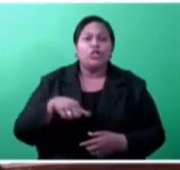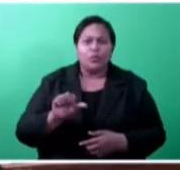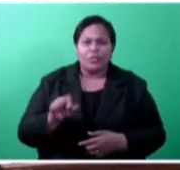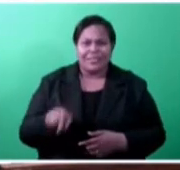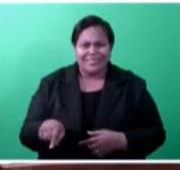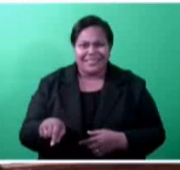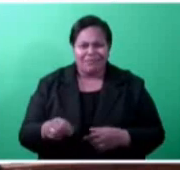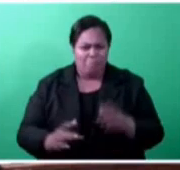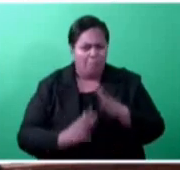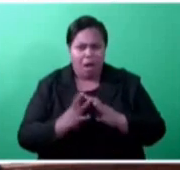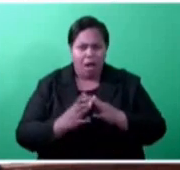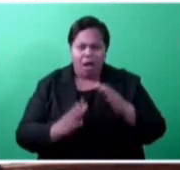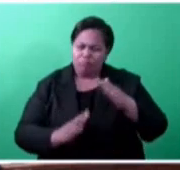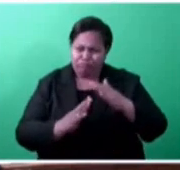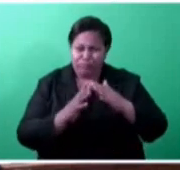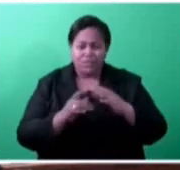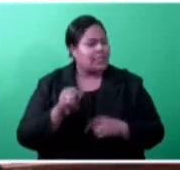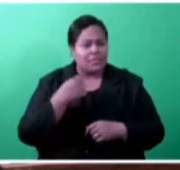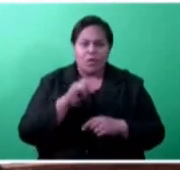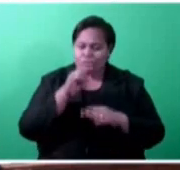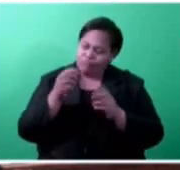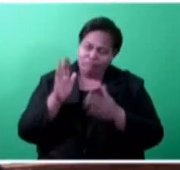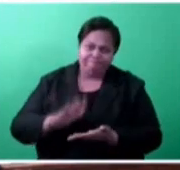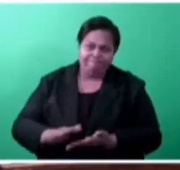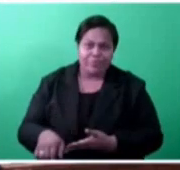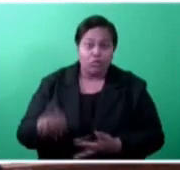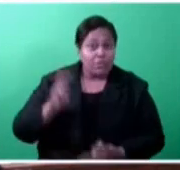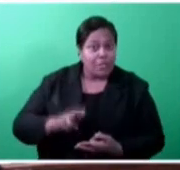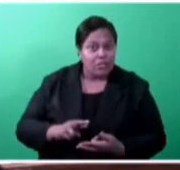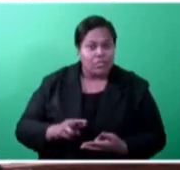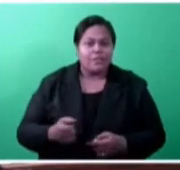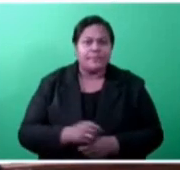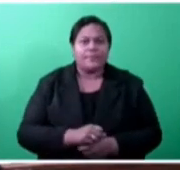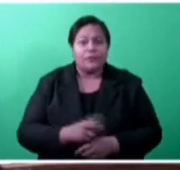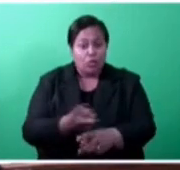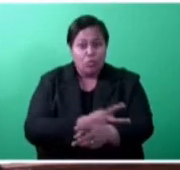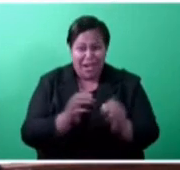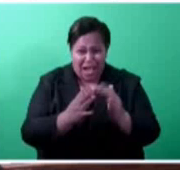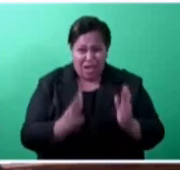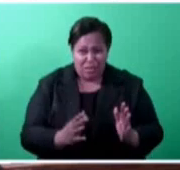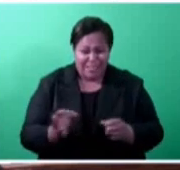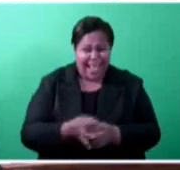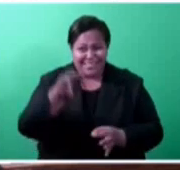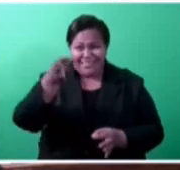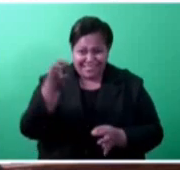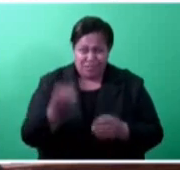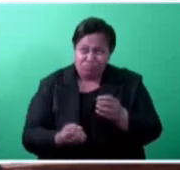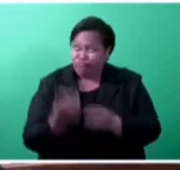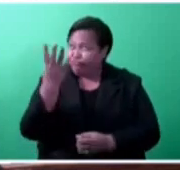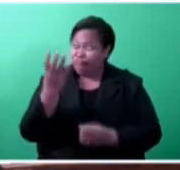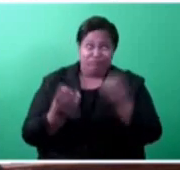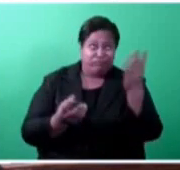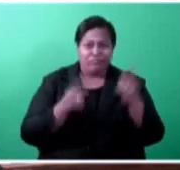In addition, the Montreal Protocol has contributed in the reduction of greenhouse gas emissions of around 135 billion tons